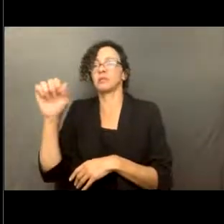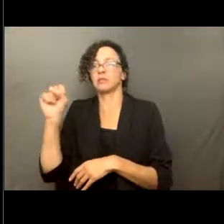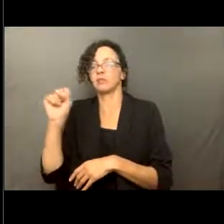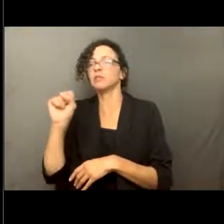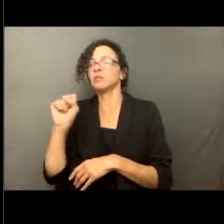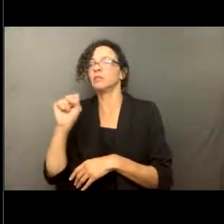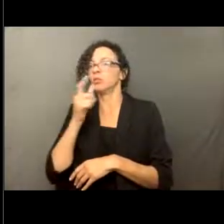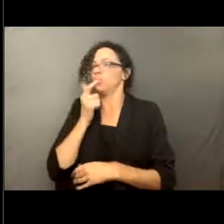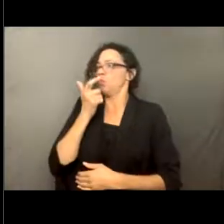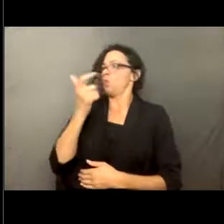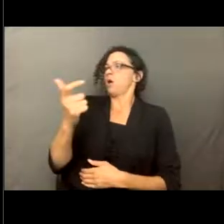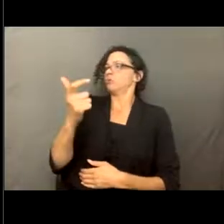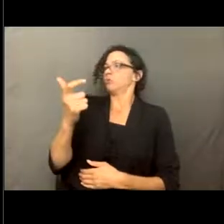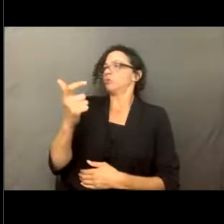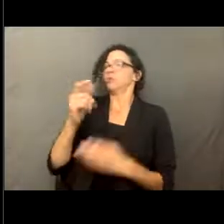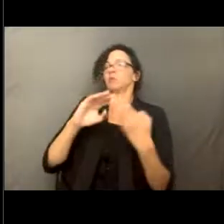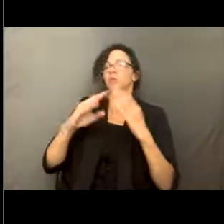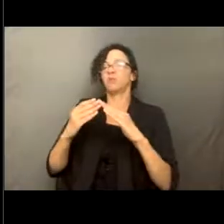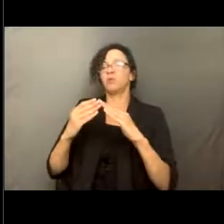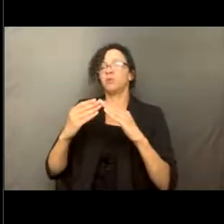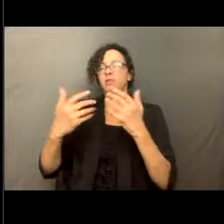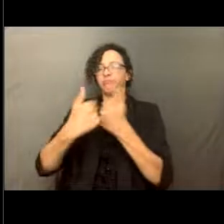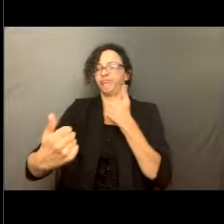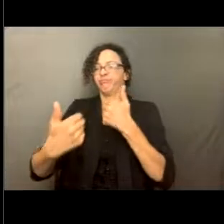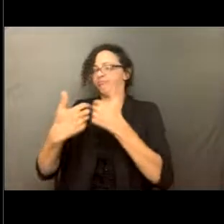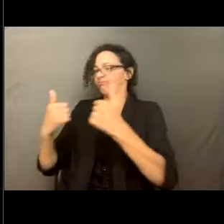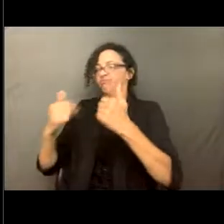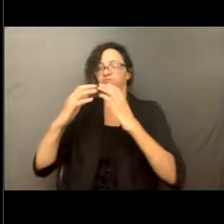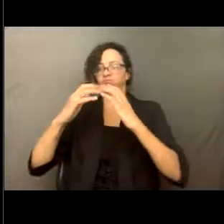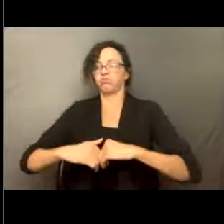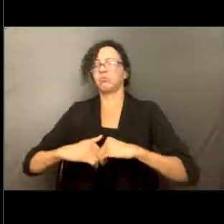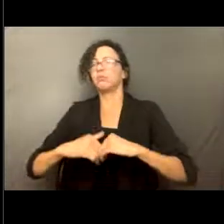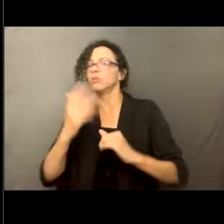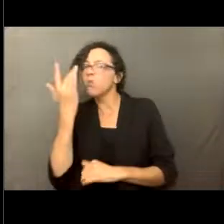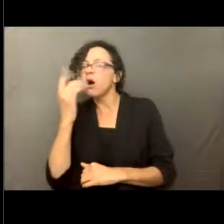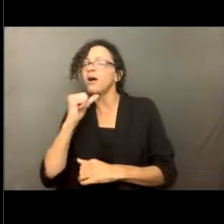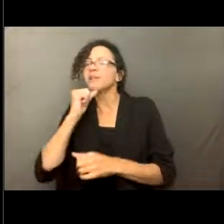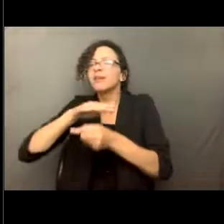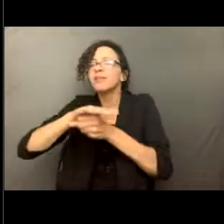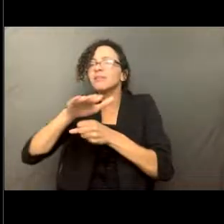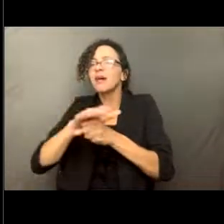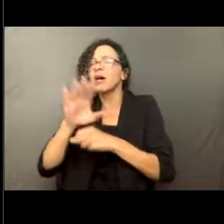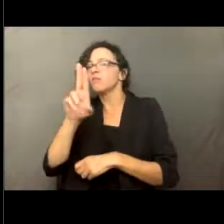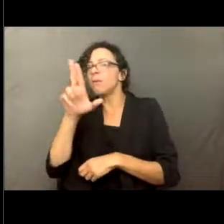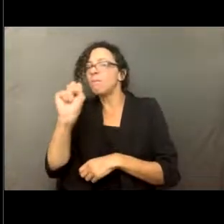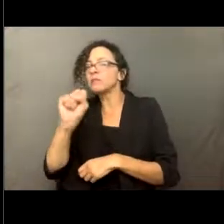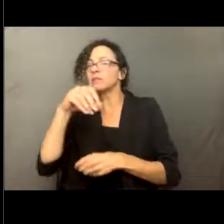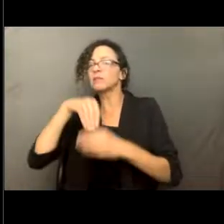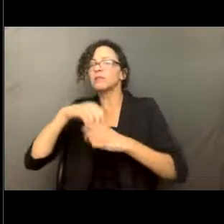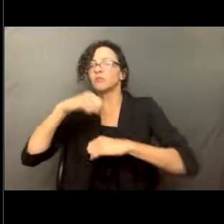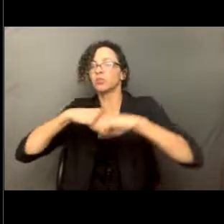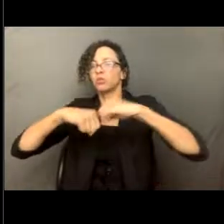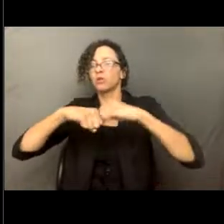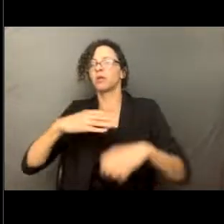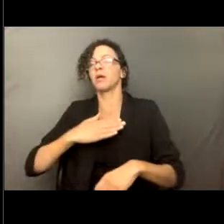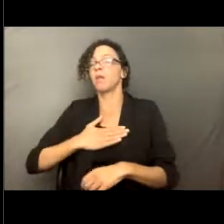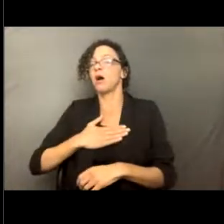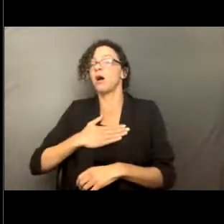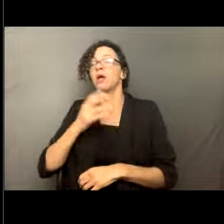be pulled apart because of lack of adequate bus infrastructure. My grandpa was legally blind,